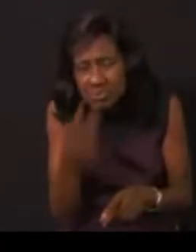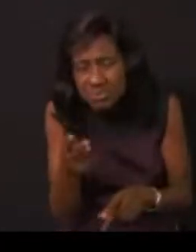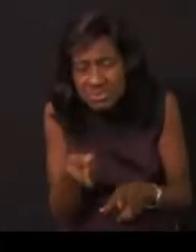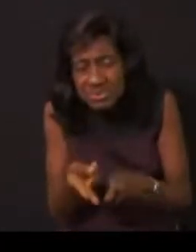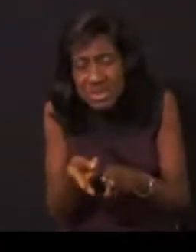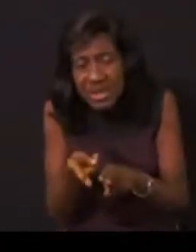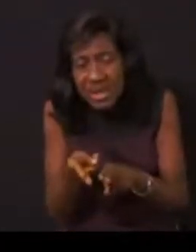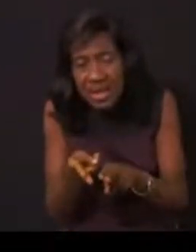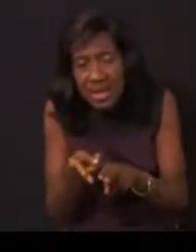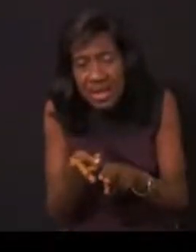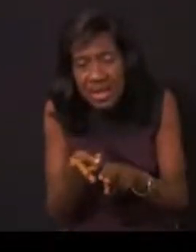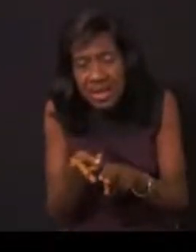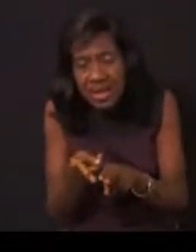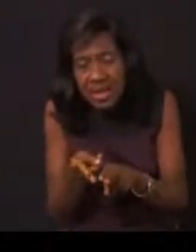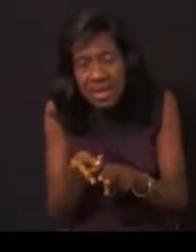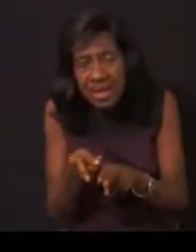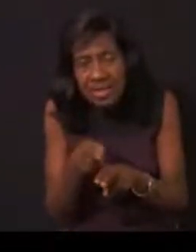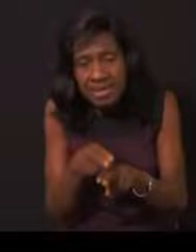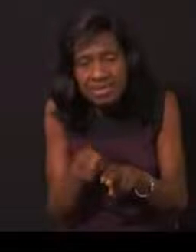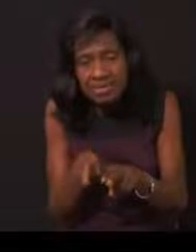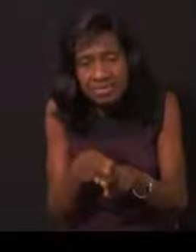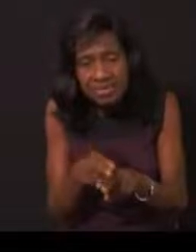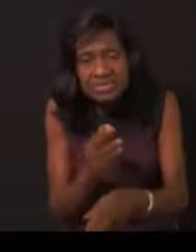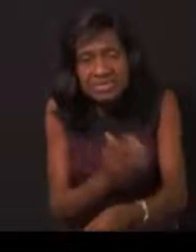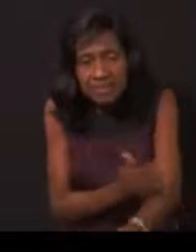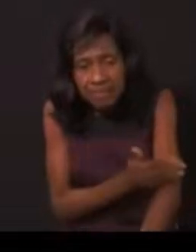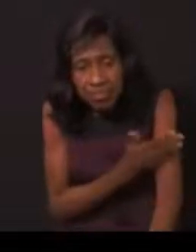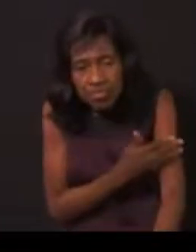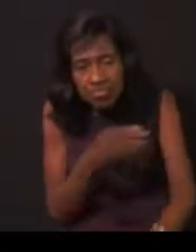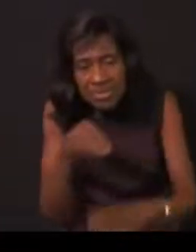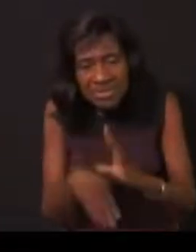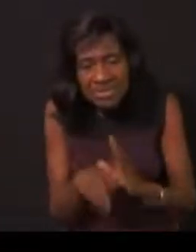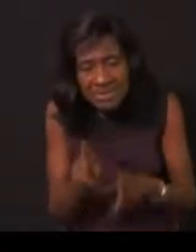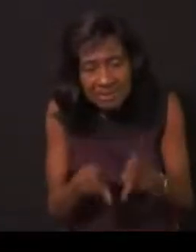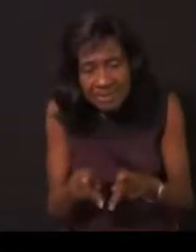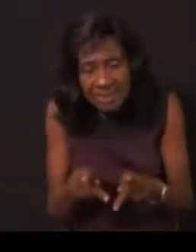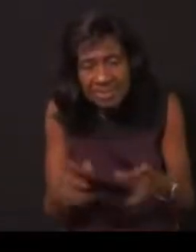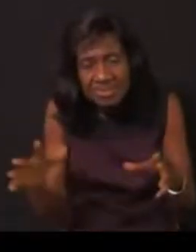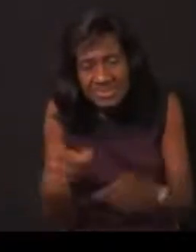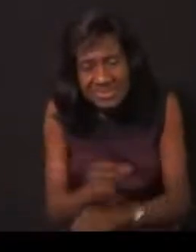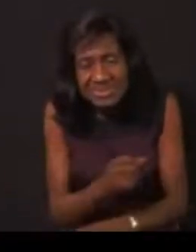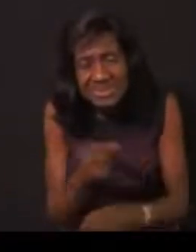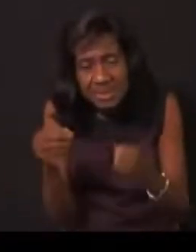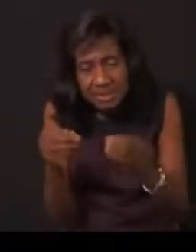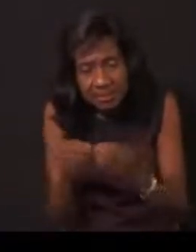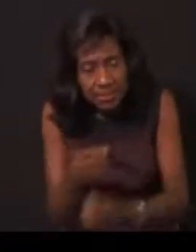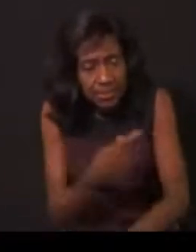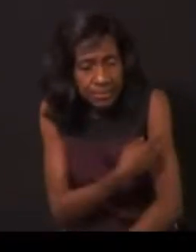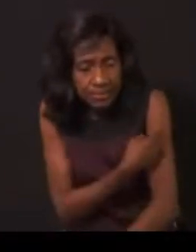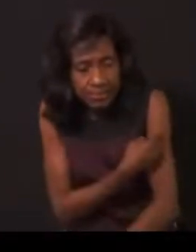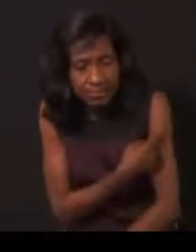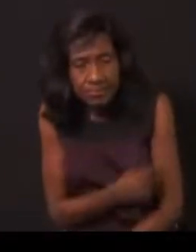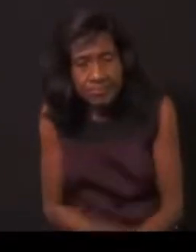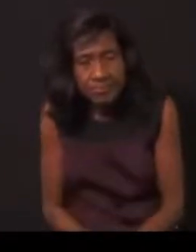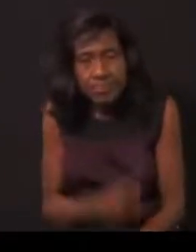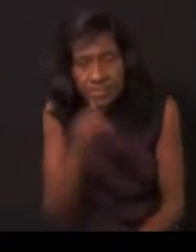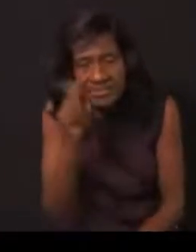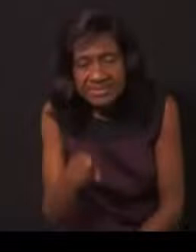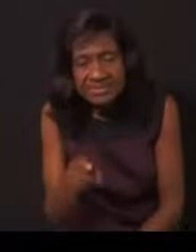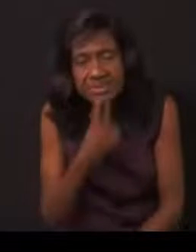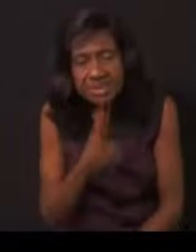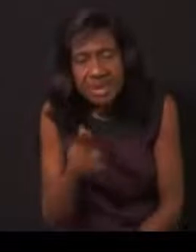There's some people who will never take the vaccination, we know that. But over the time, have you seen an increase where more people are taking the